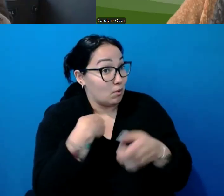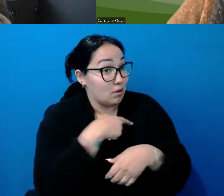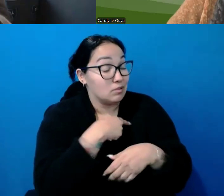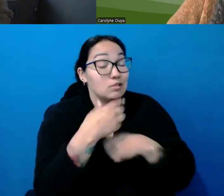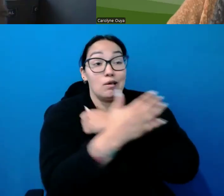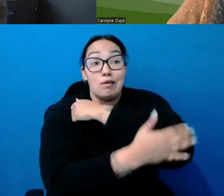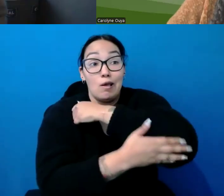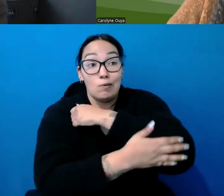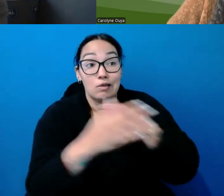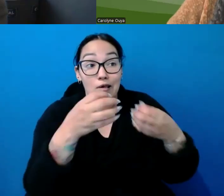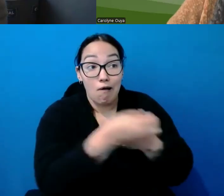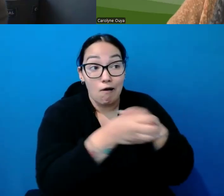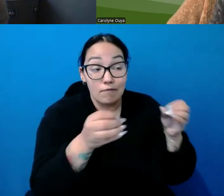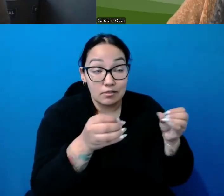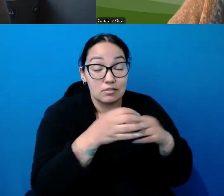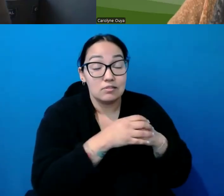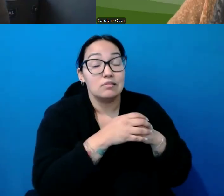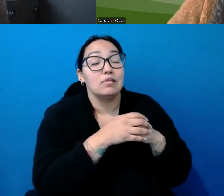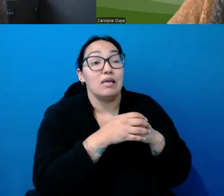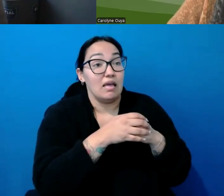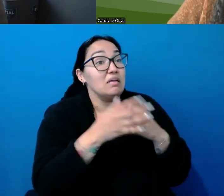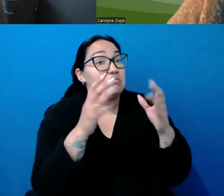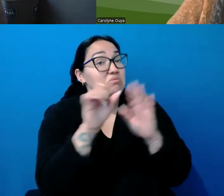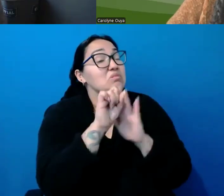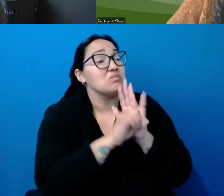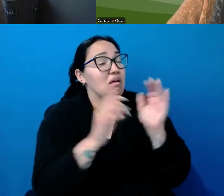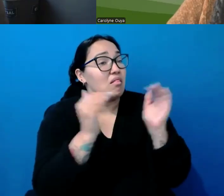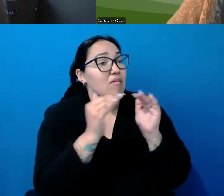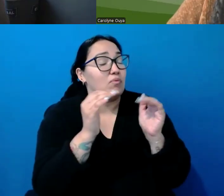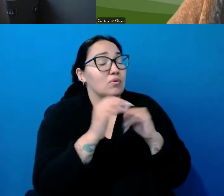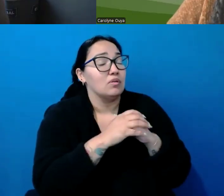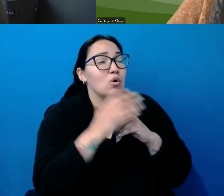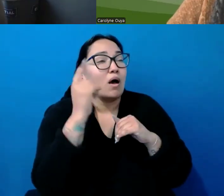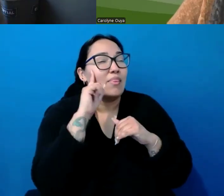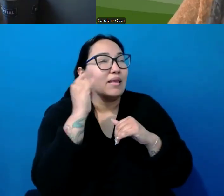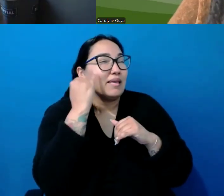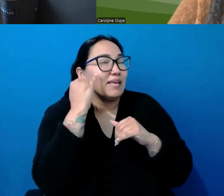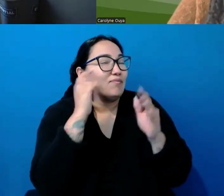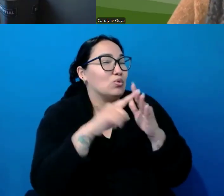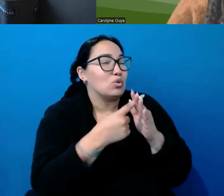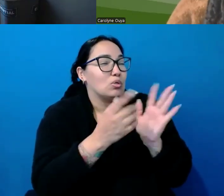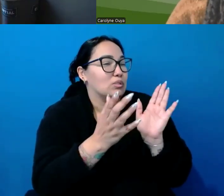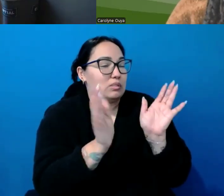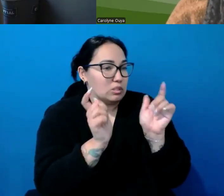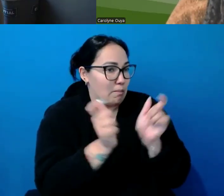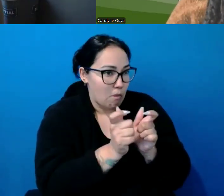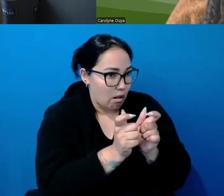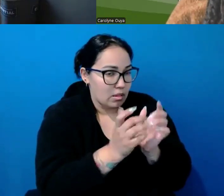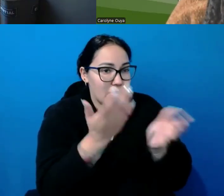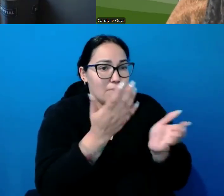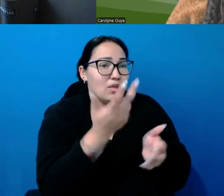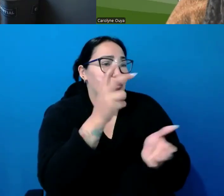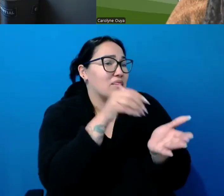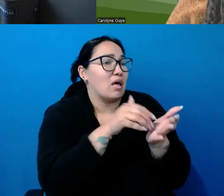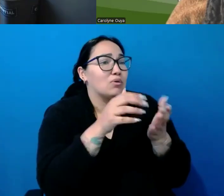offices and even the state level. So I think if you start just even very small, a